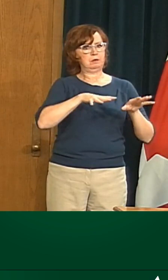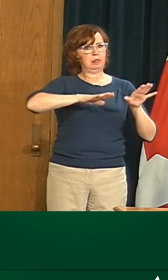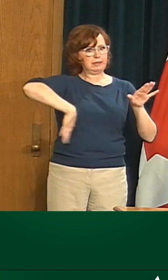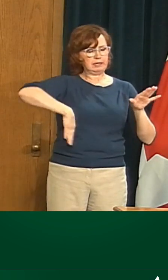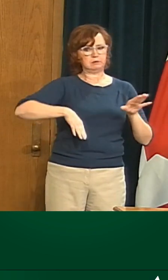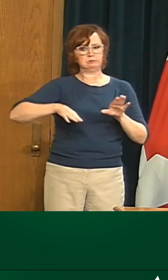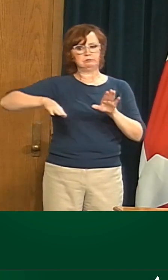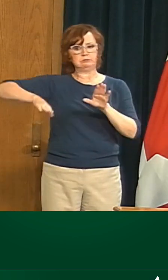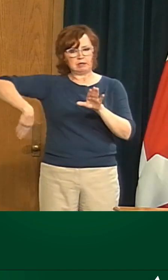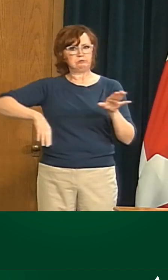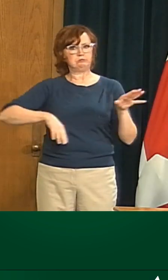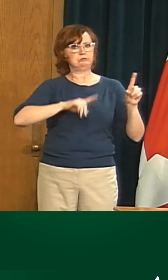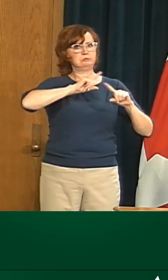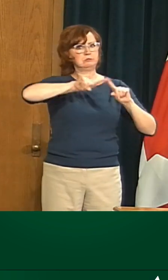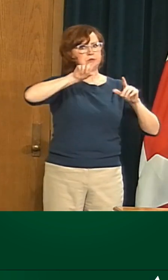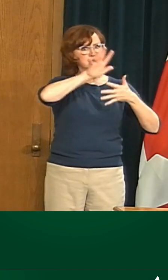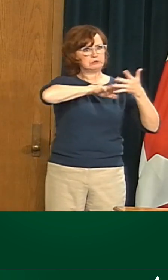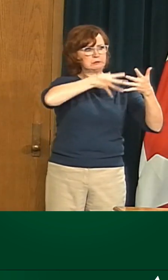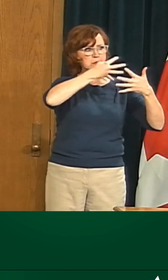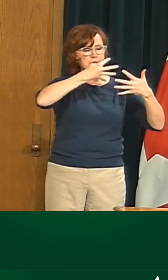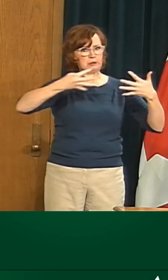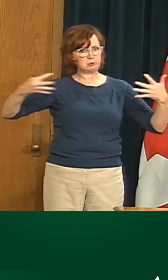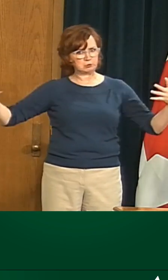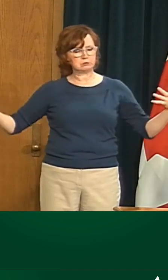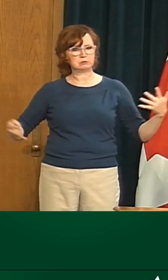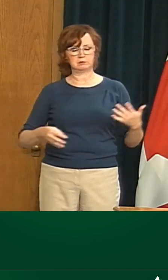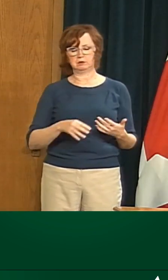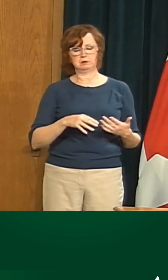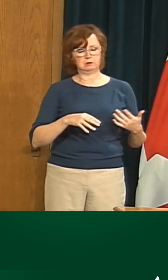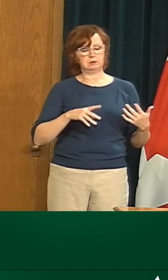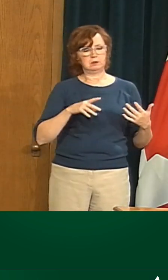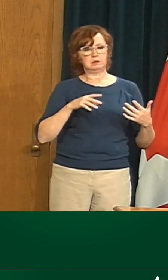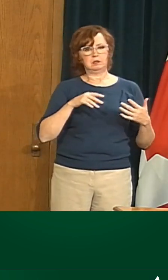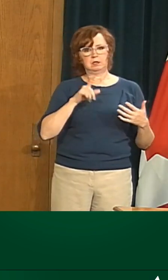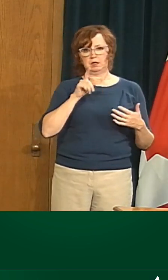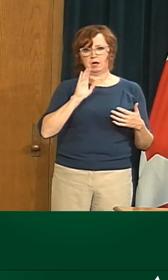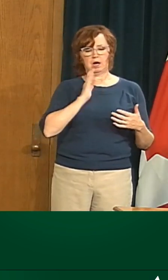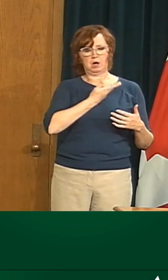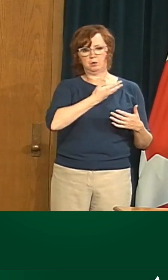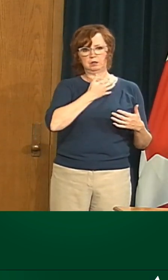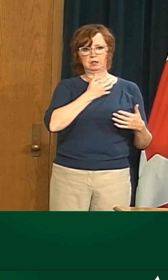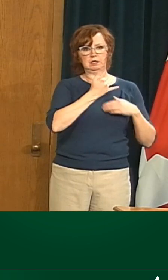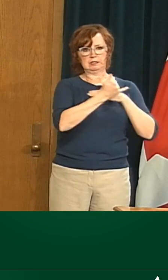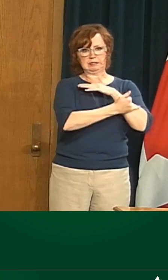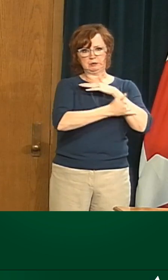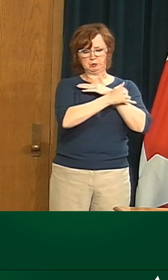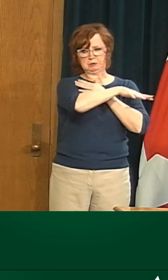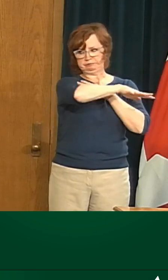off across the nation as we are all in different places when it comes to